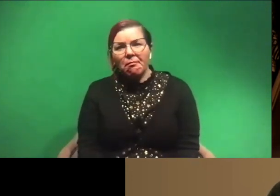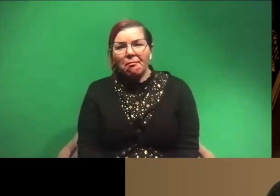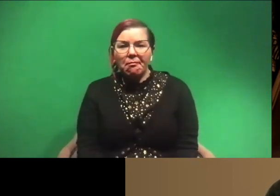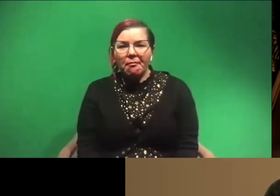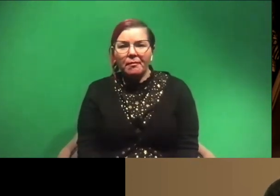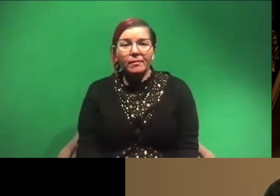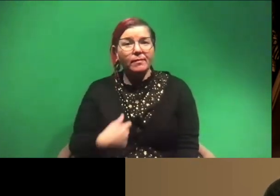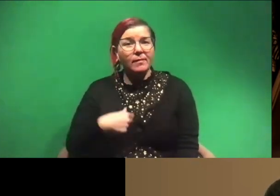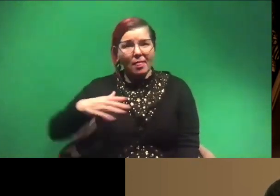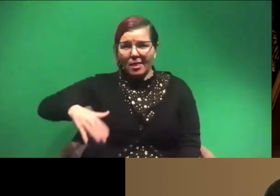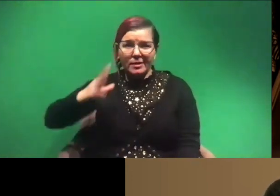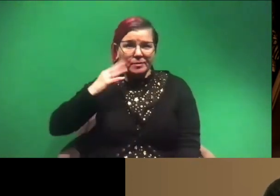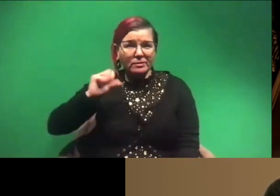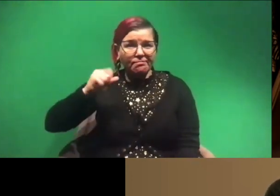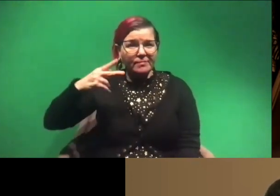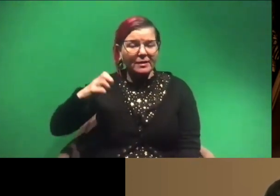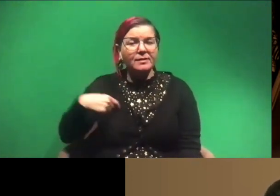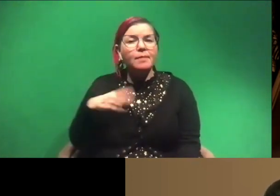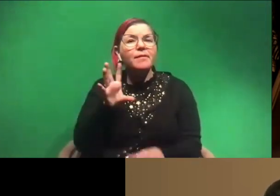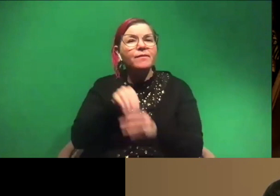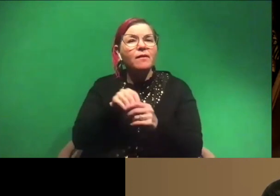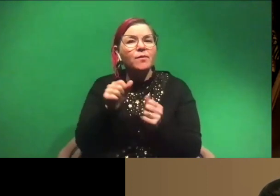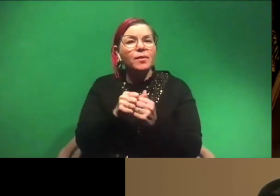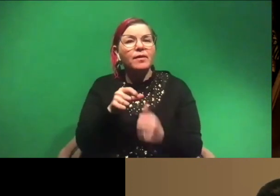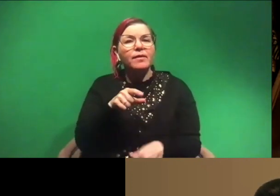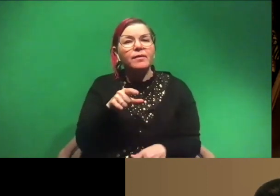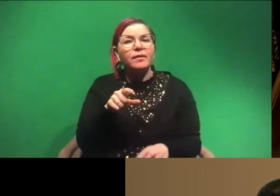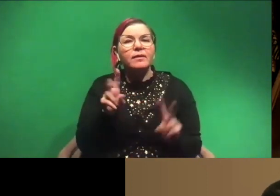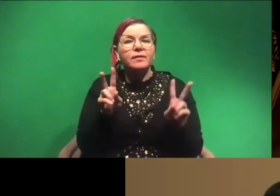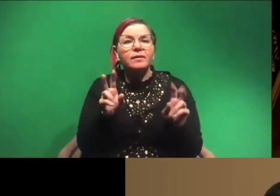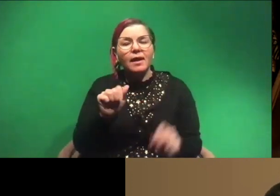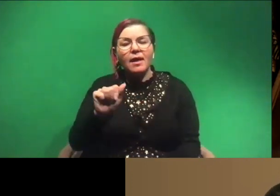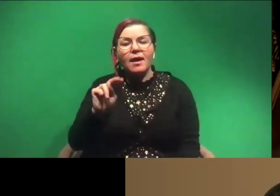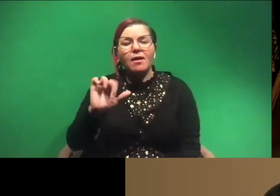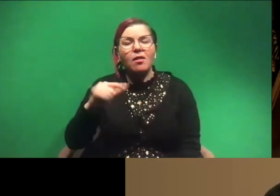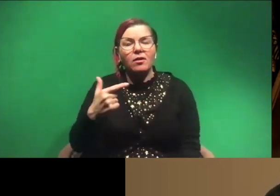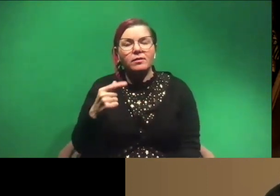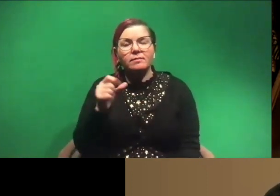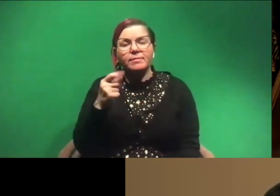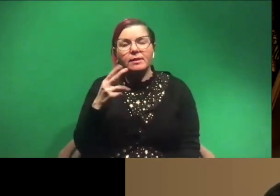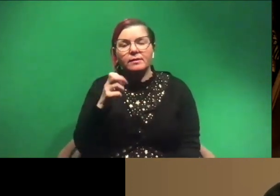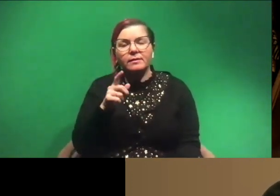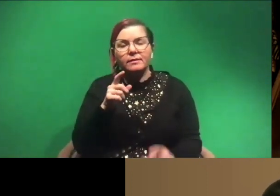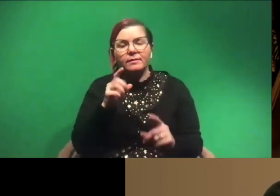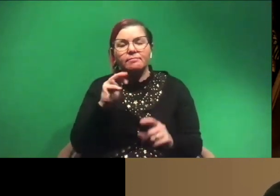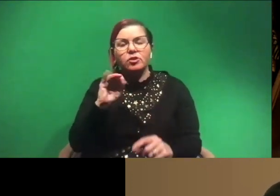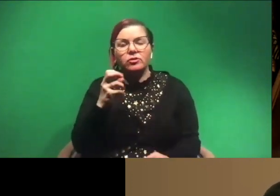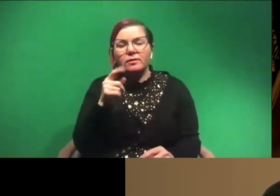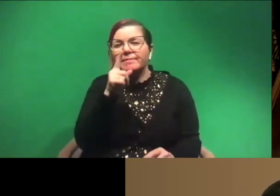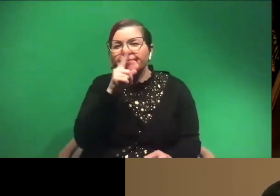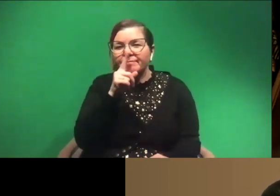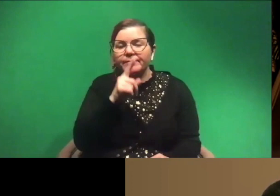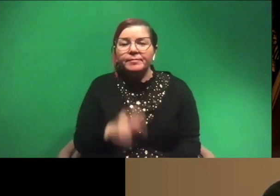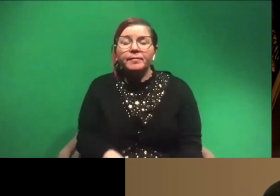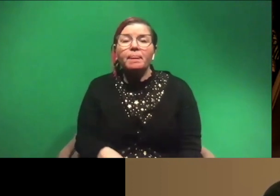I've never been to space. I've only participated in the analog space mission. But I think there are